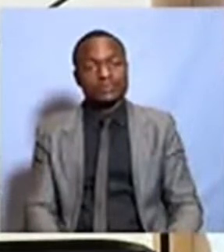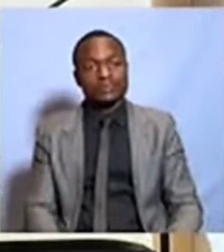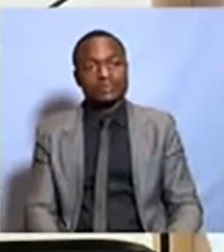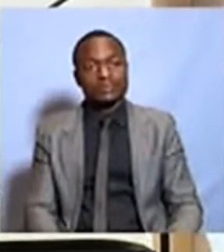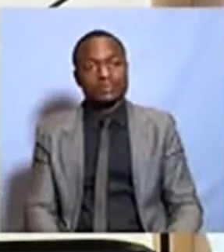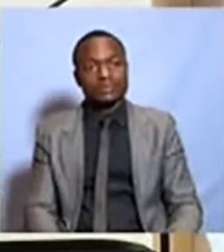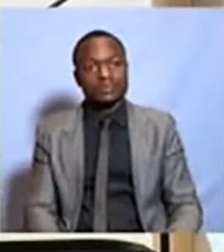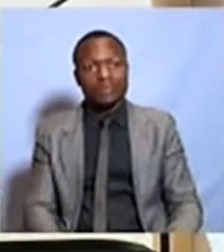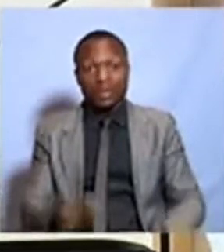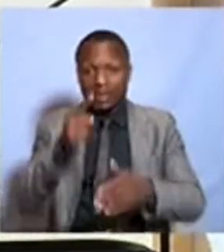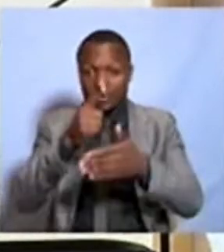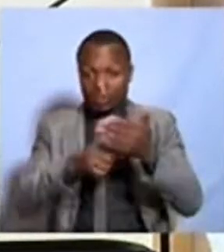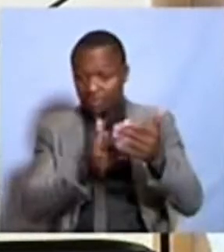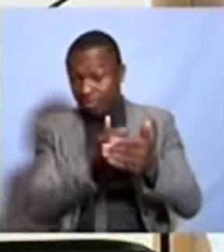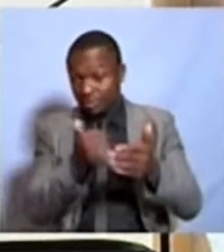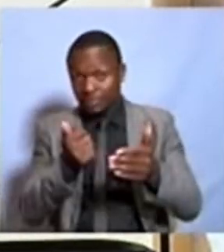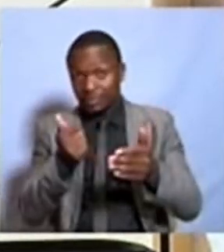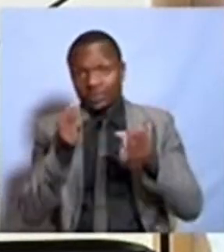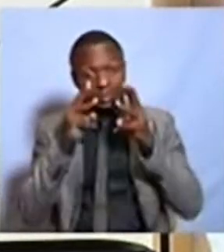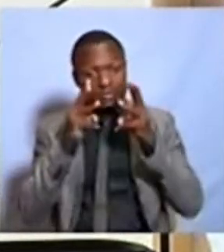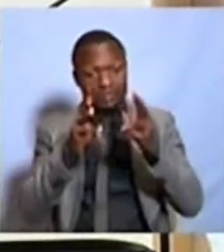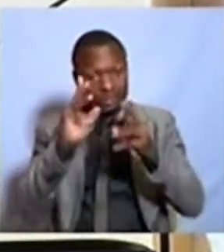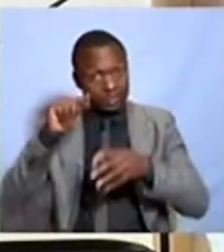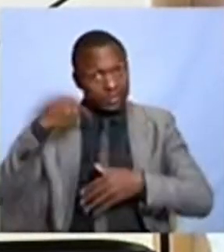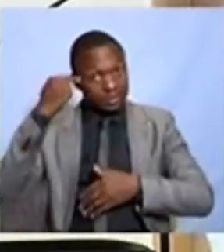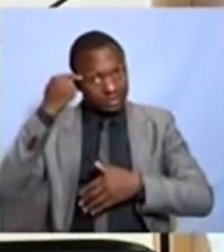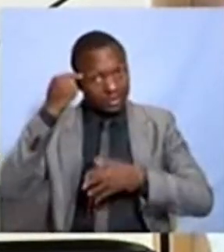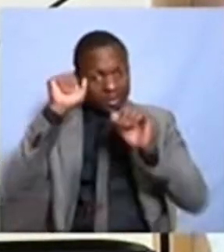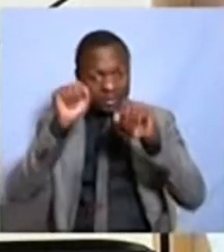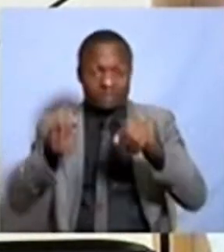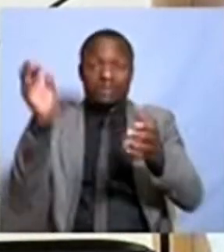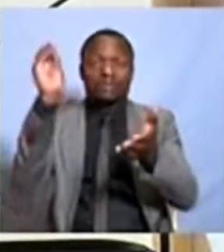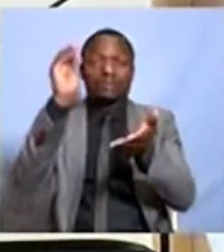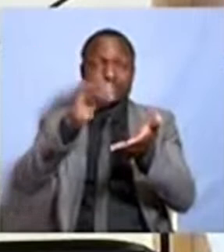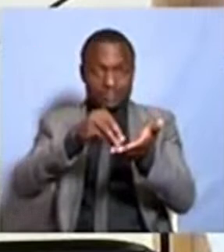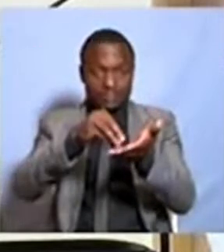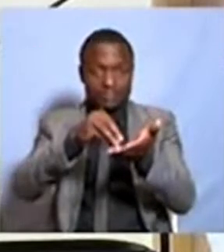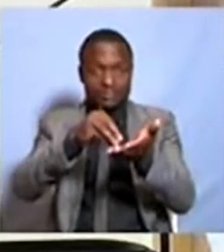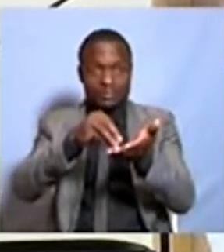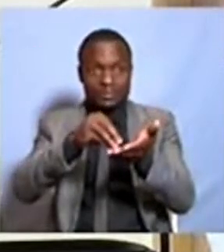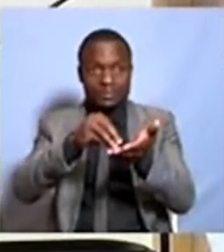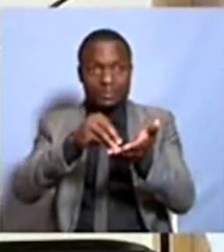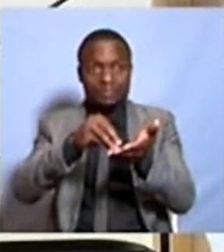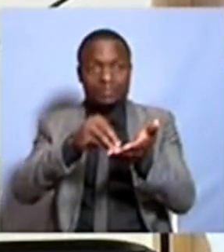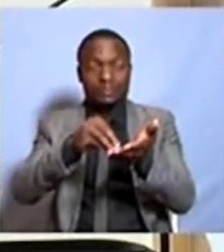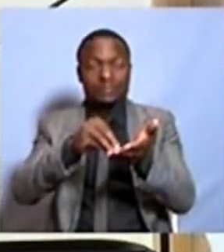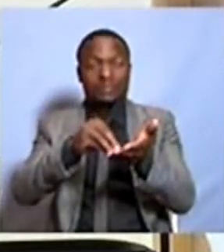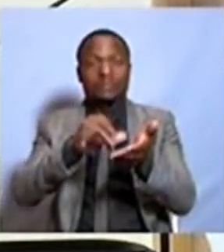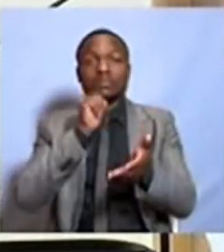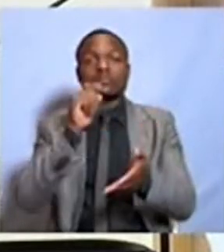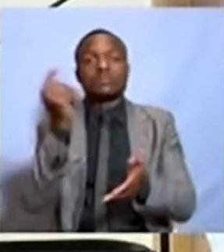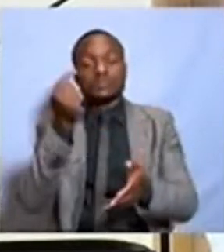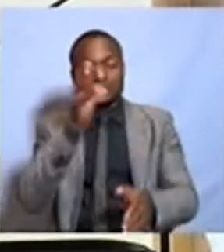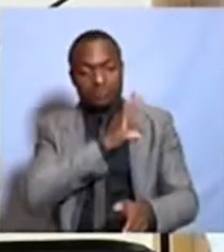And what other measures do you think government can put in place apart from, the food security pack,